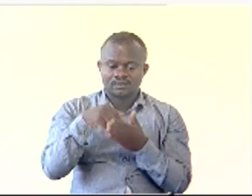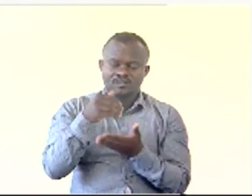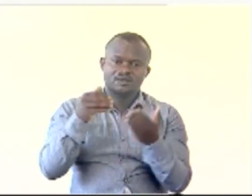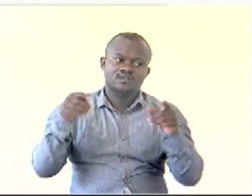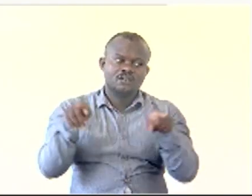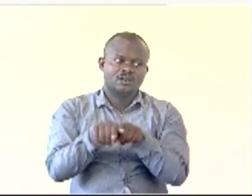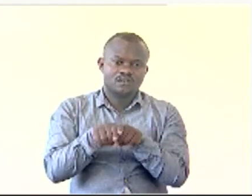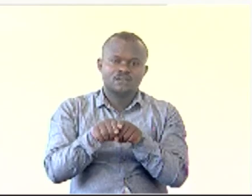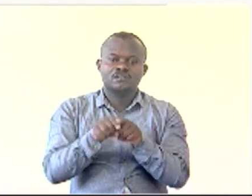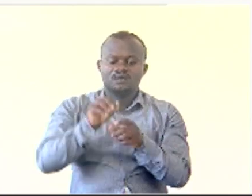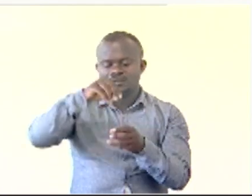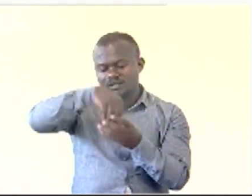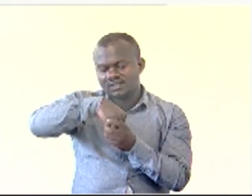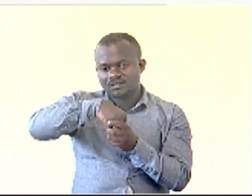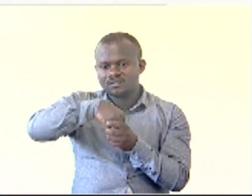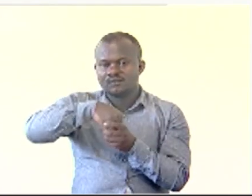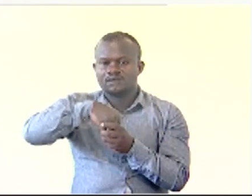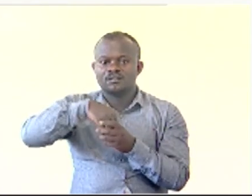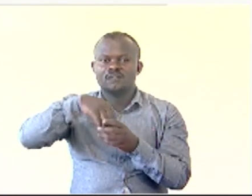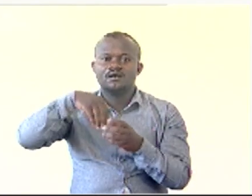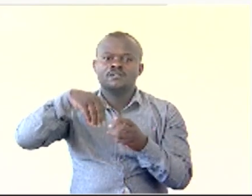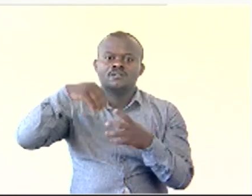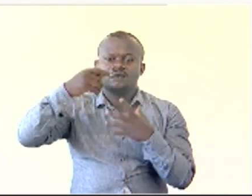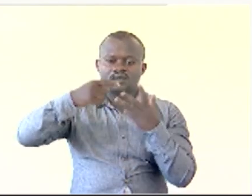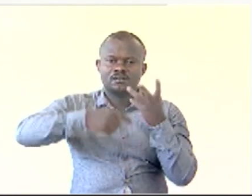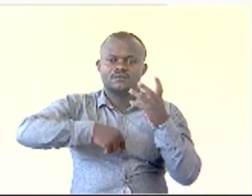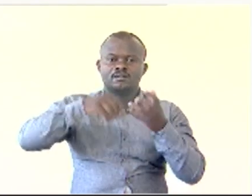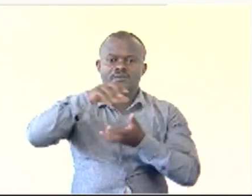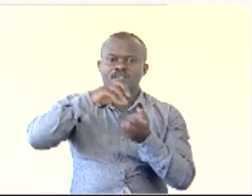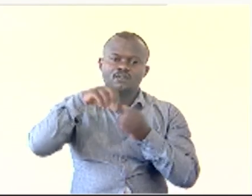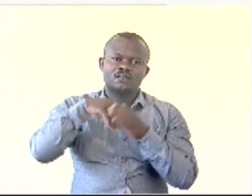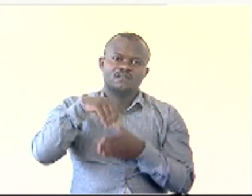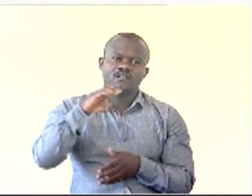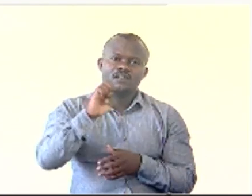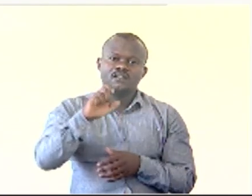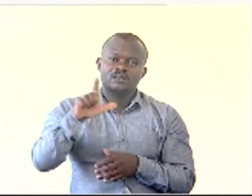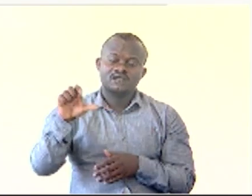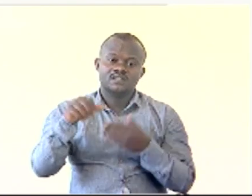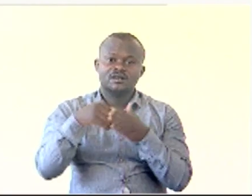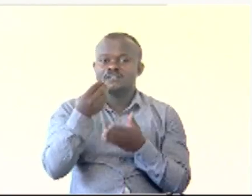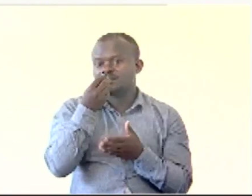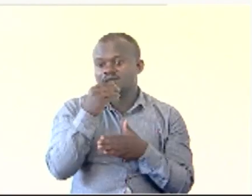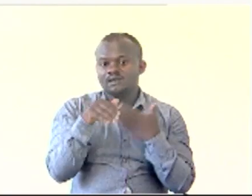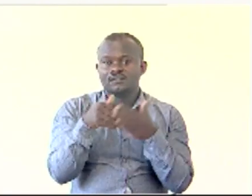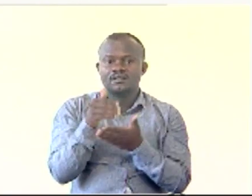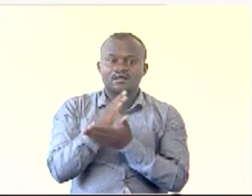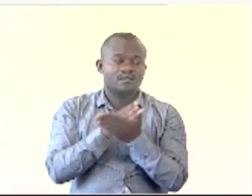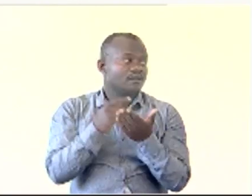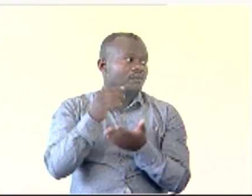also contains a complex mixture of cells and even nutrients such as